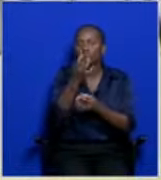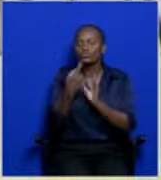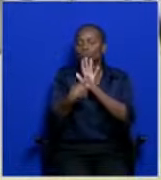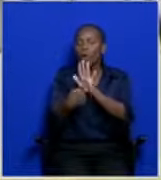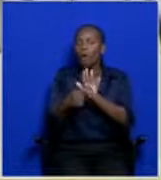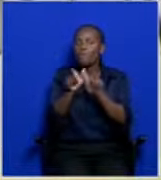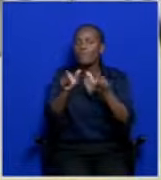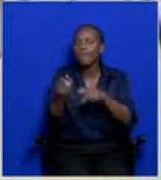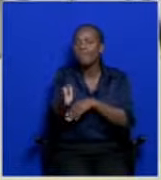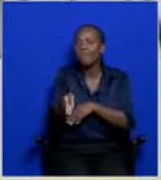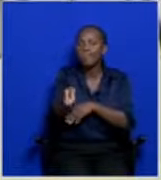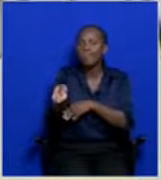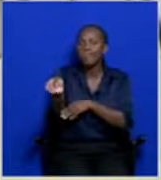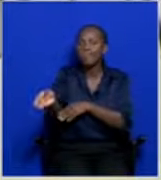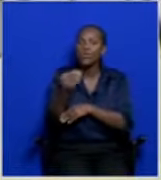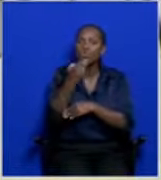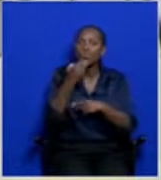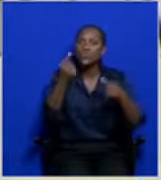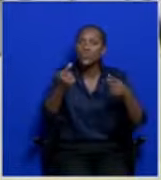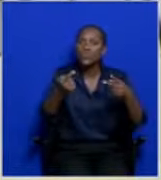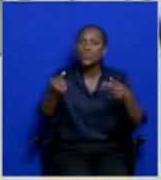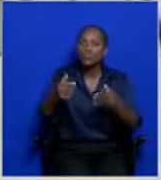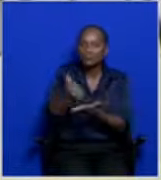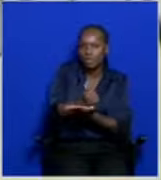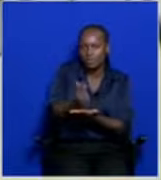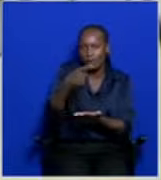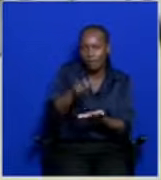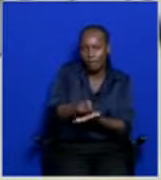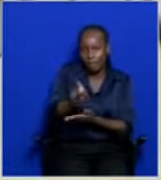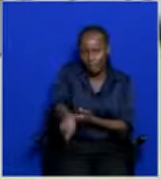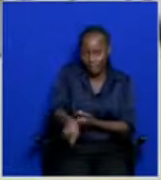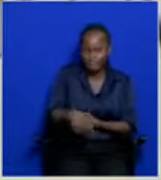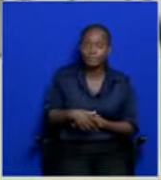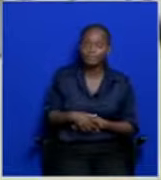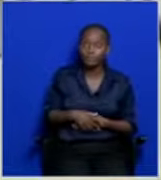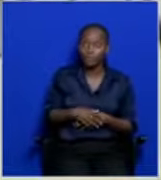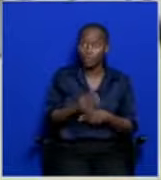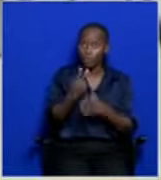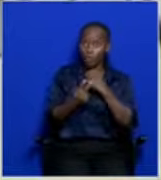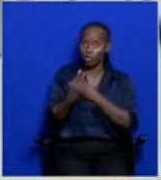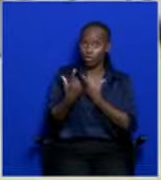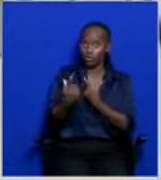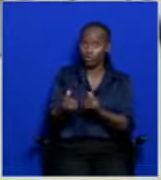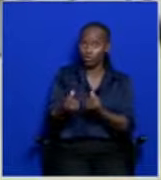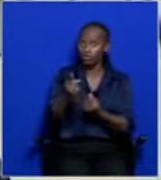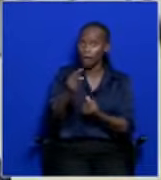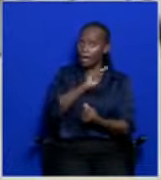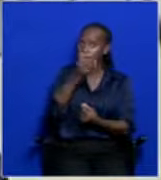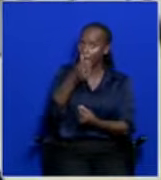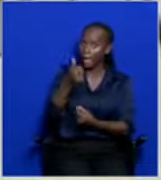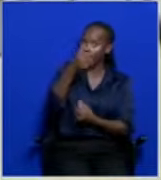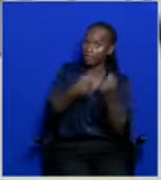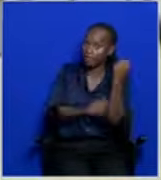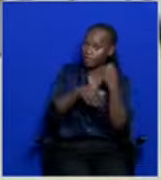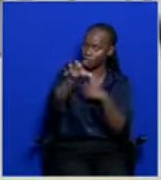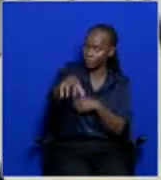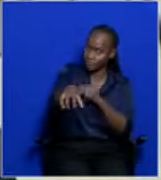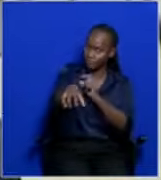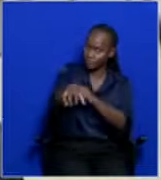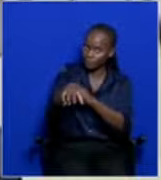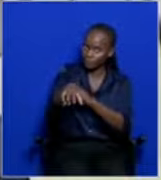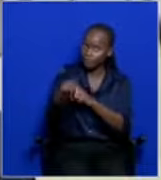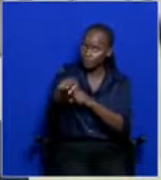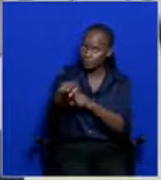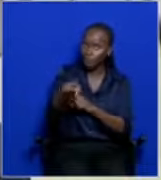that we took also, because it was headquarters, Mr. Spies was part of those photos.